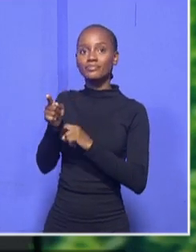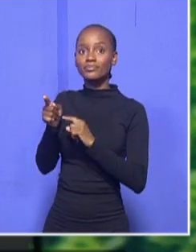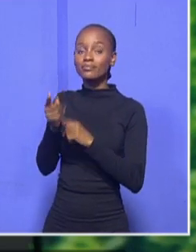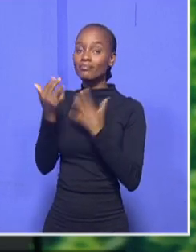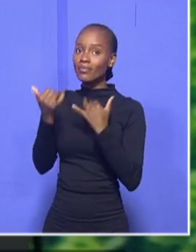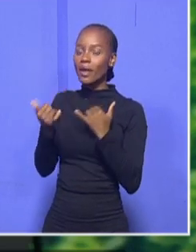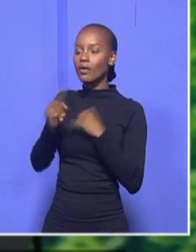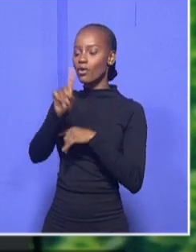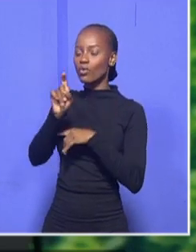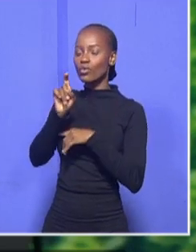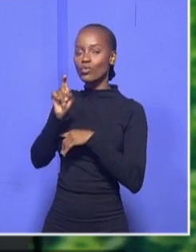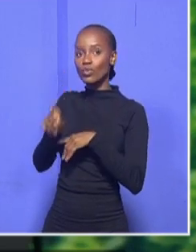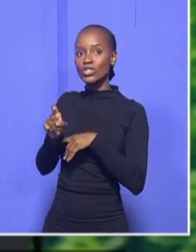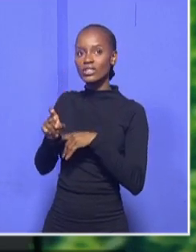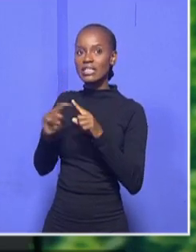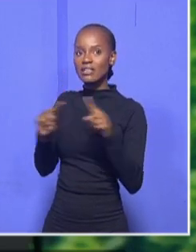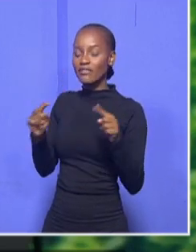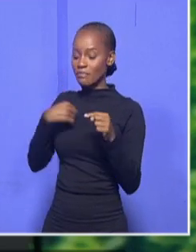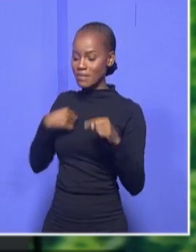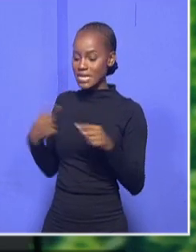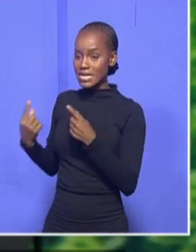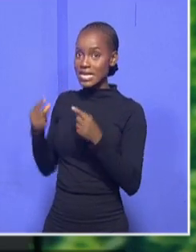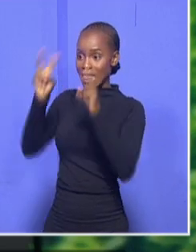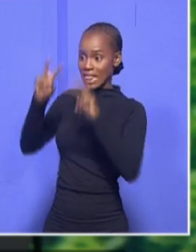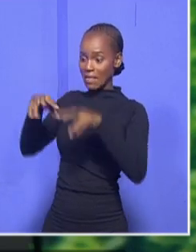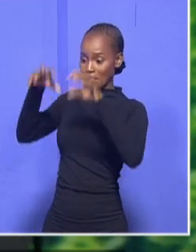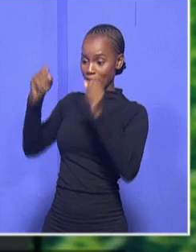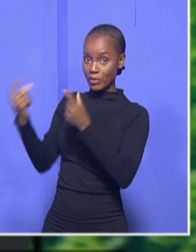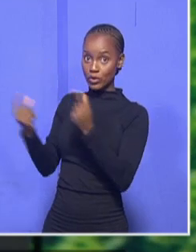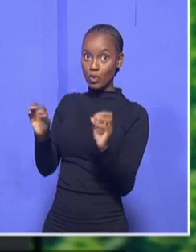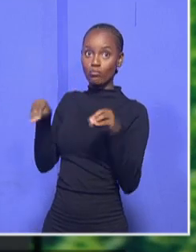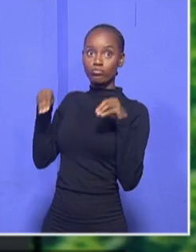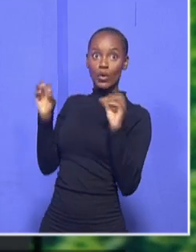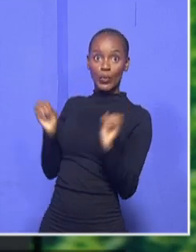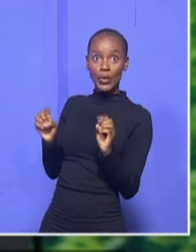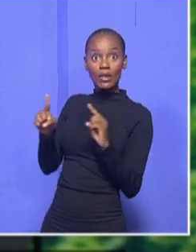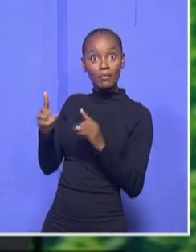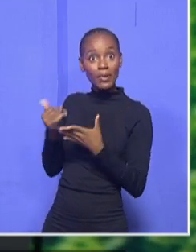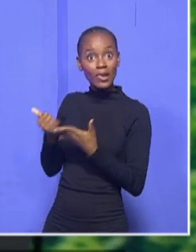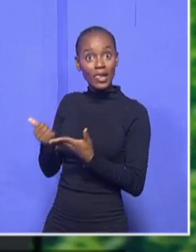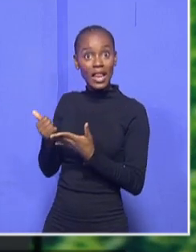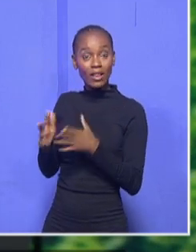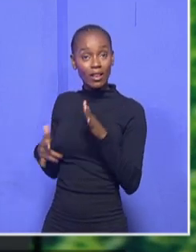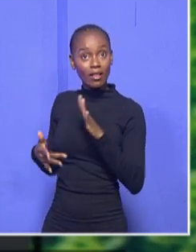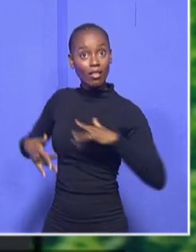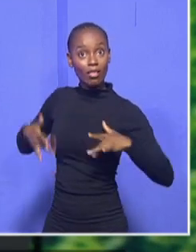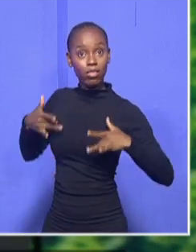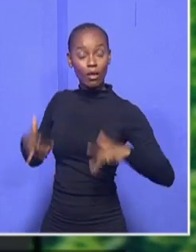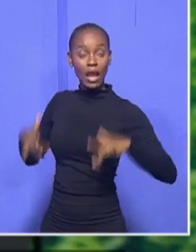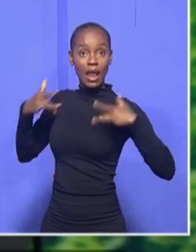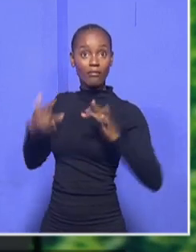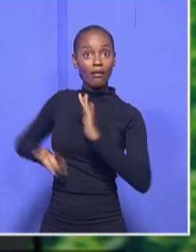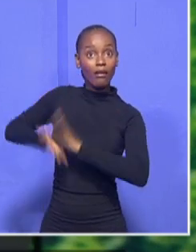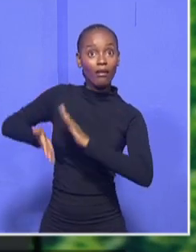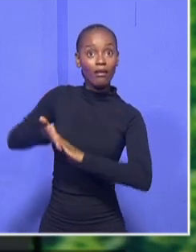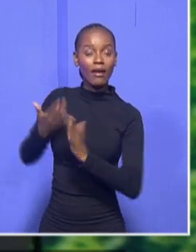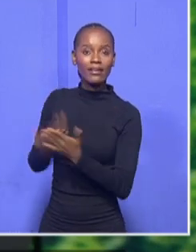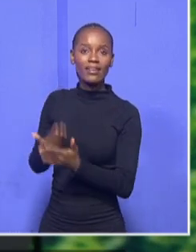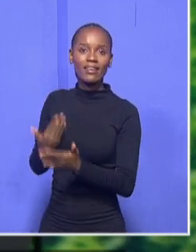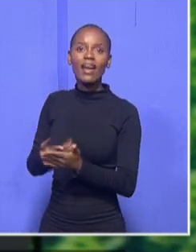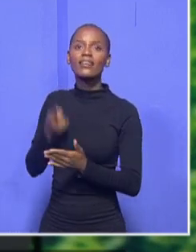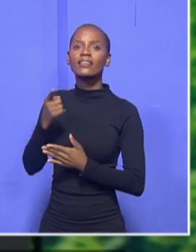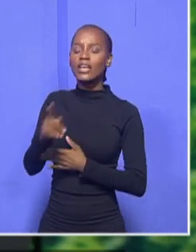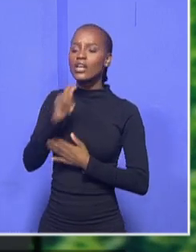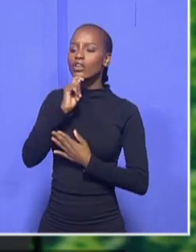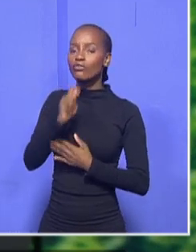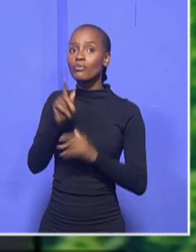one needs to look at, the financial results of any retailer, as an example, a Pick and Pay, a ShopRite, and the amounts that they are having to